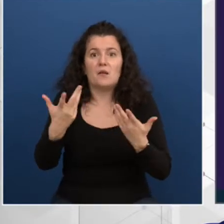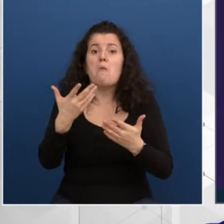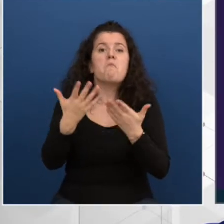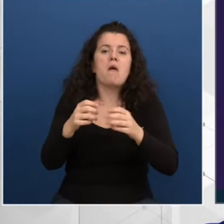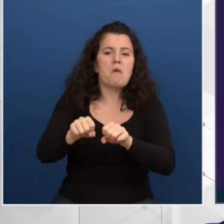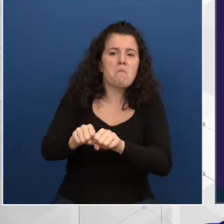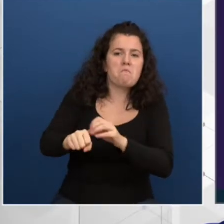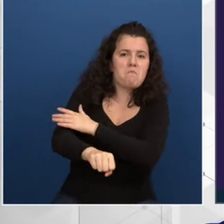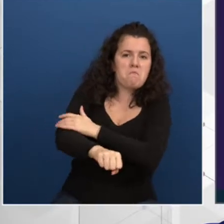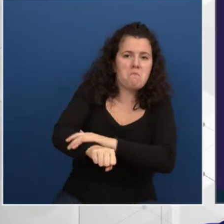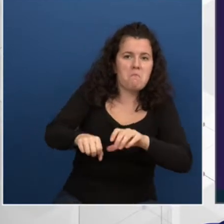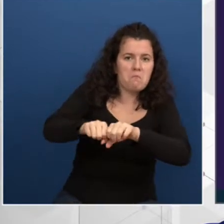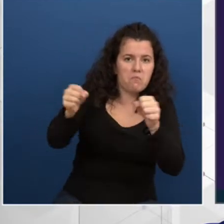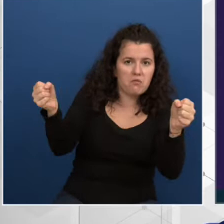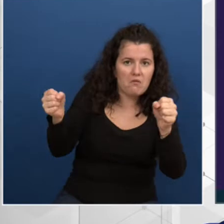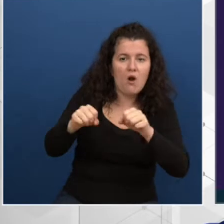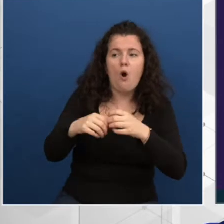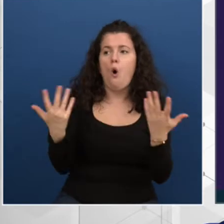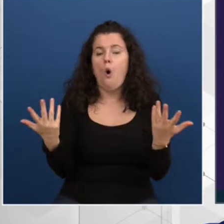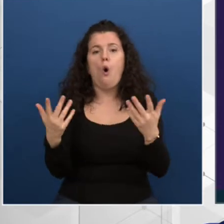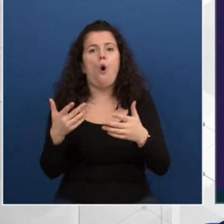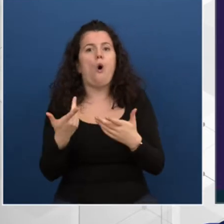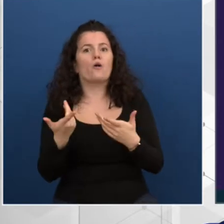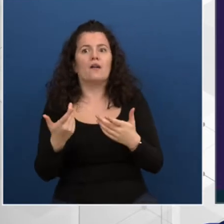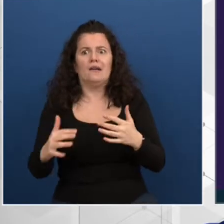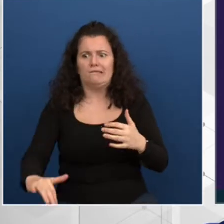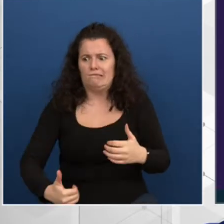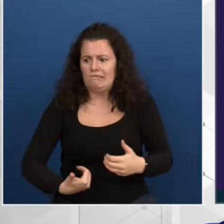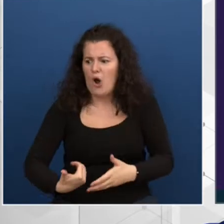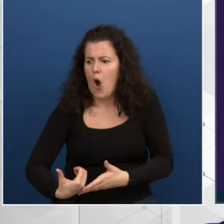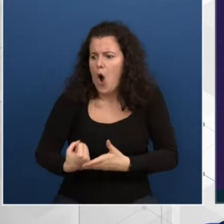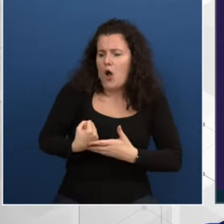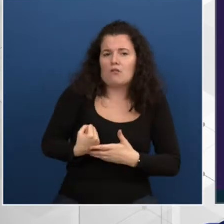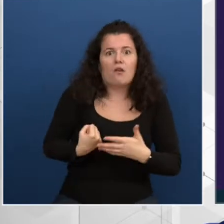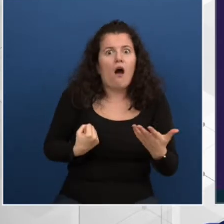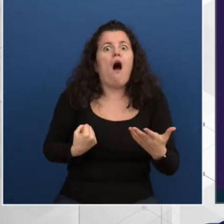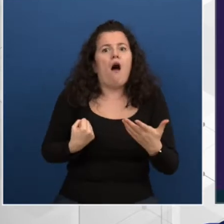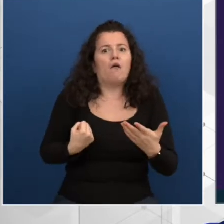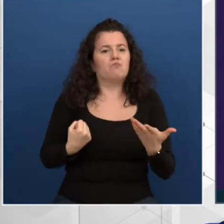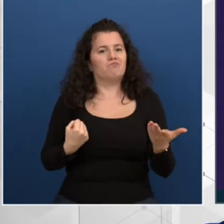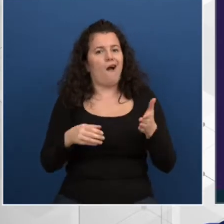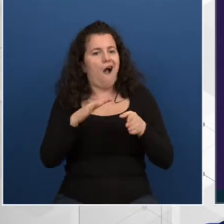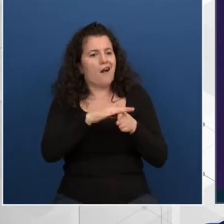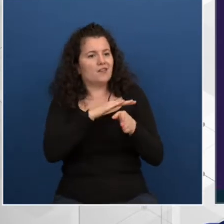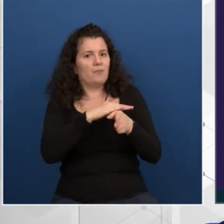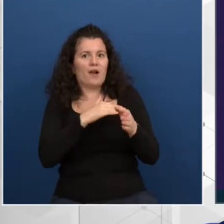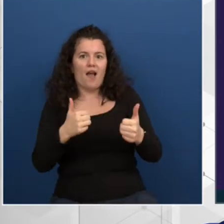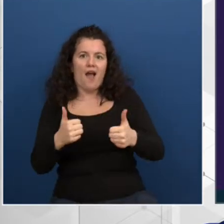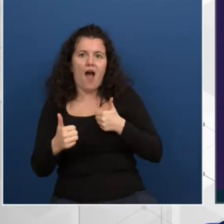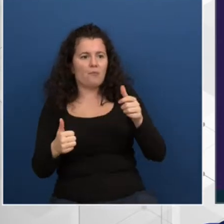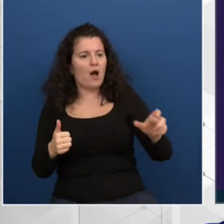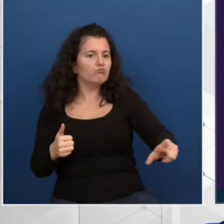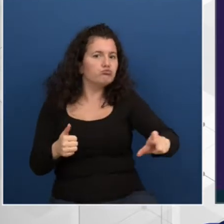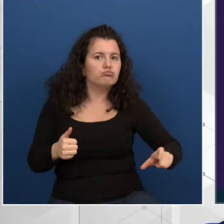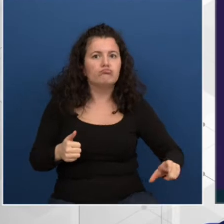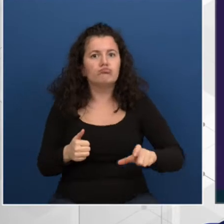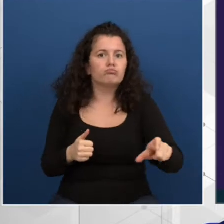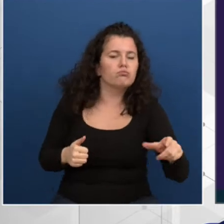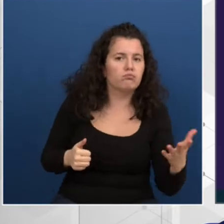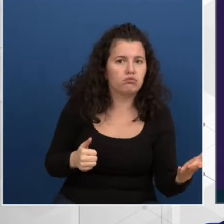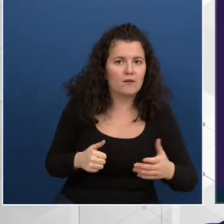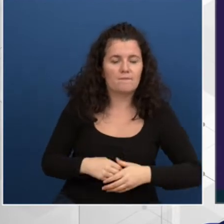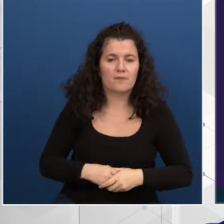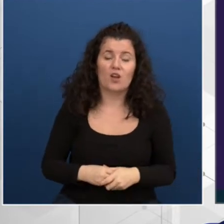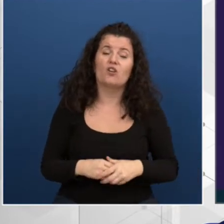permanent, temporary, or situational change in ability. So a great example of this spectrum and ability is to consider the following set of